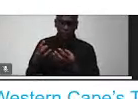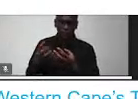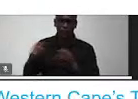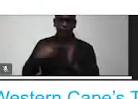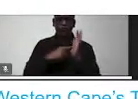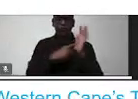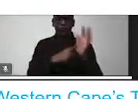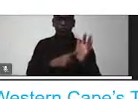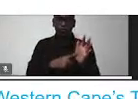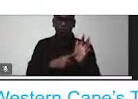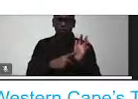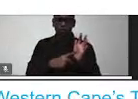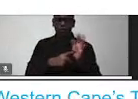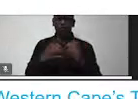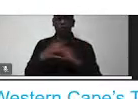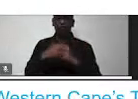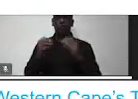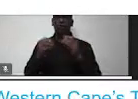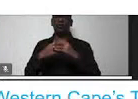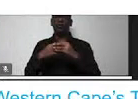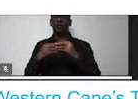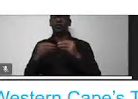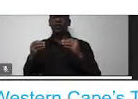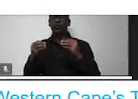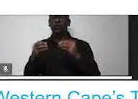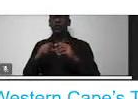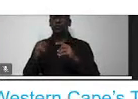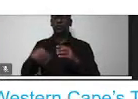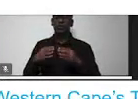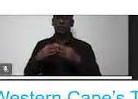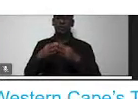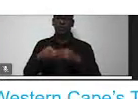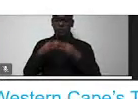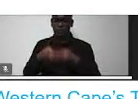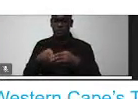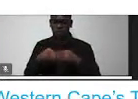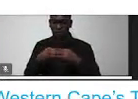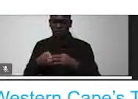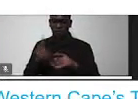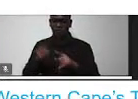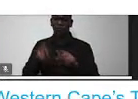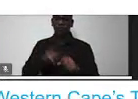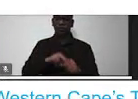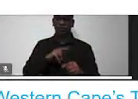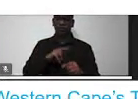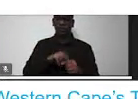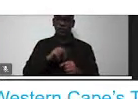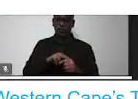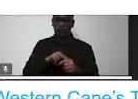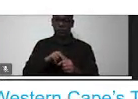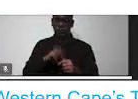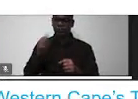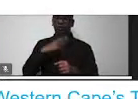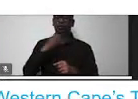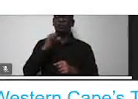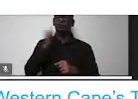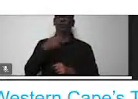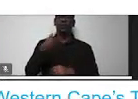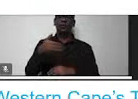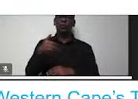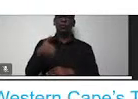the citrus industry is very important here, the yachts, the engine parts, wine. What you don't see here is some of the